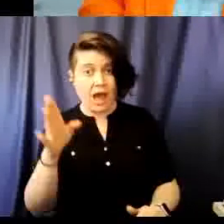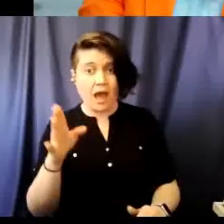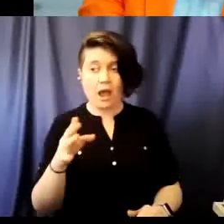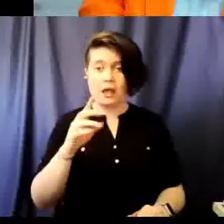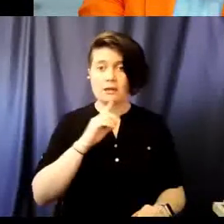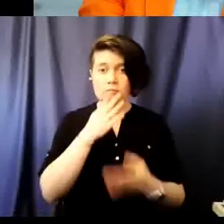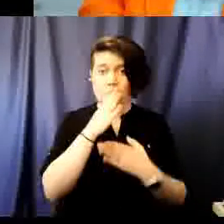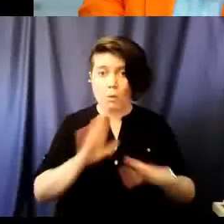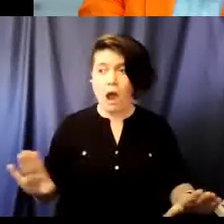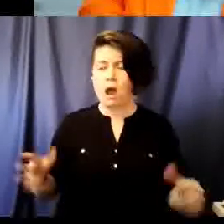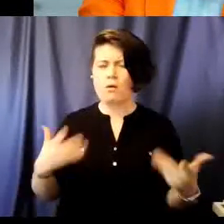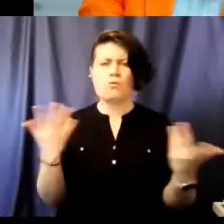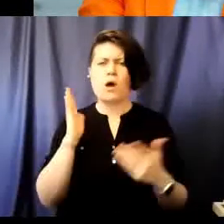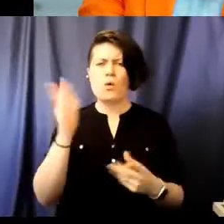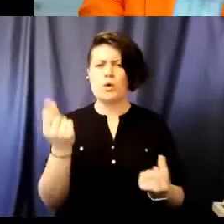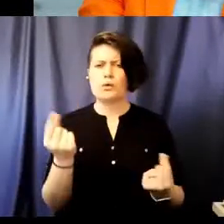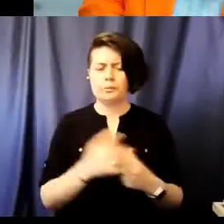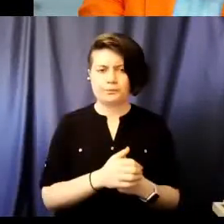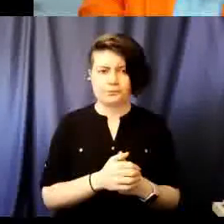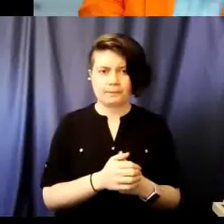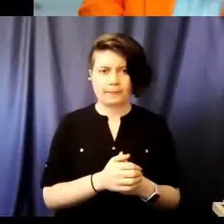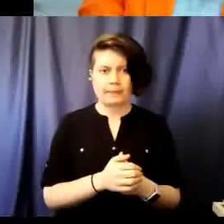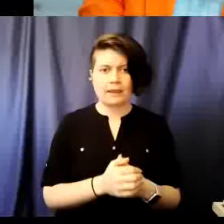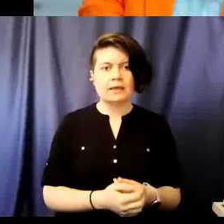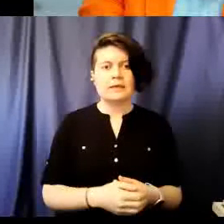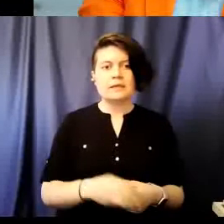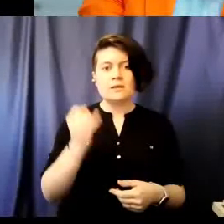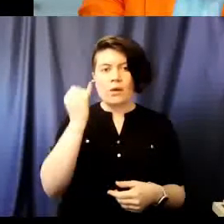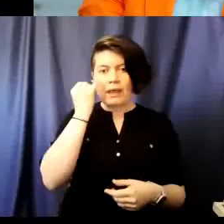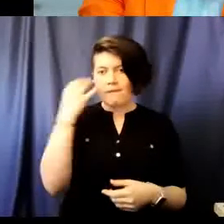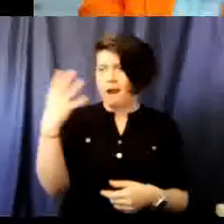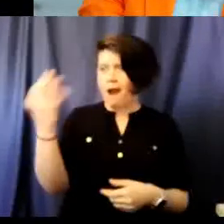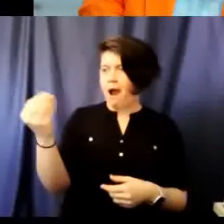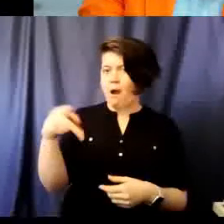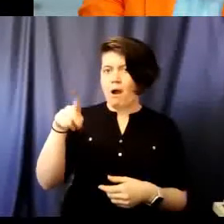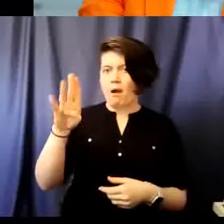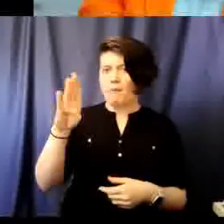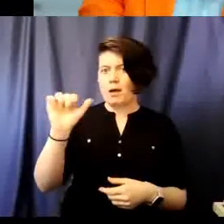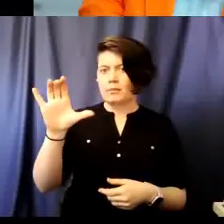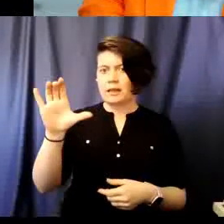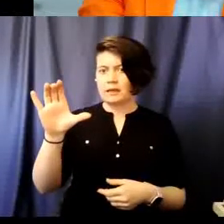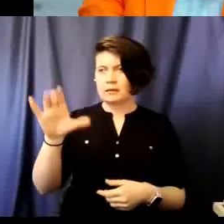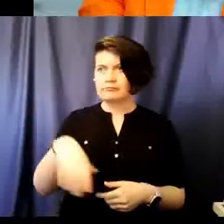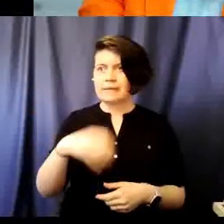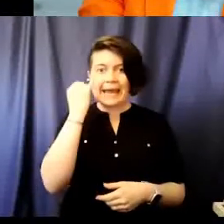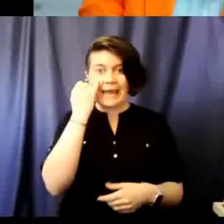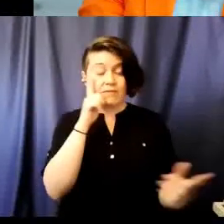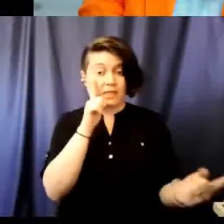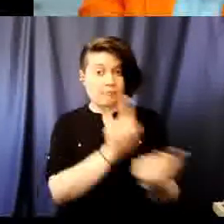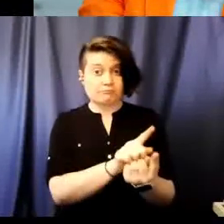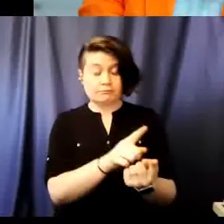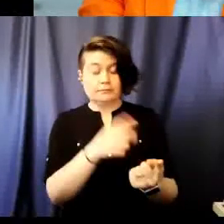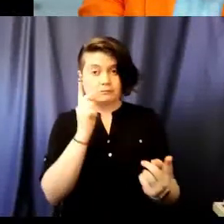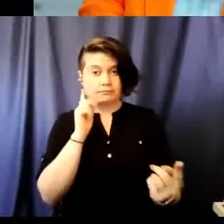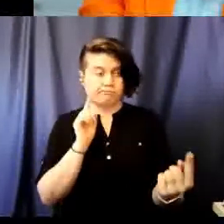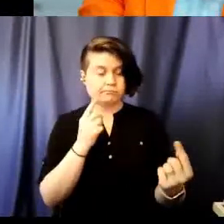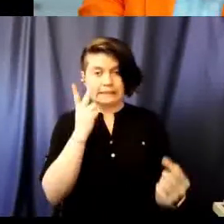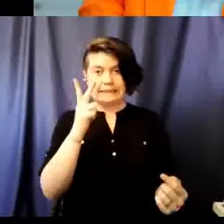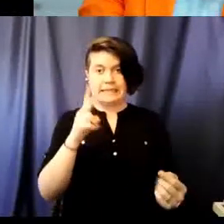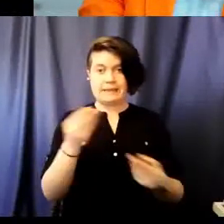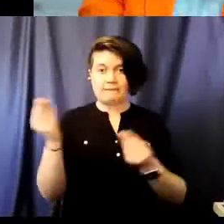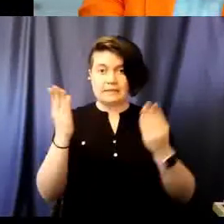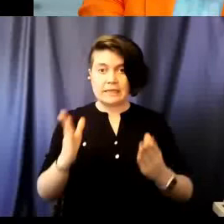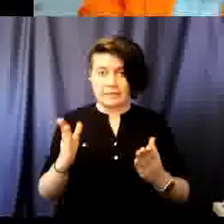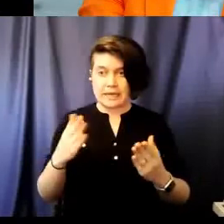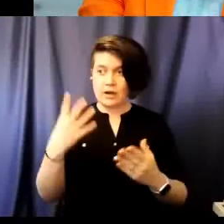communities, what should be the approach if a group member sees each other in public, if they see the facilitator in public? These are some things that have to